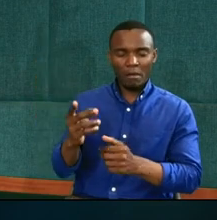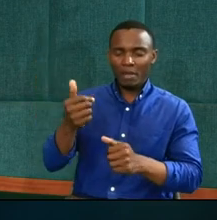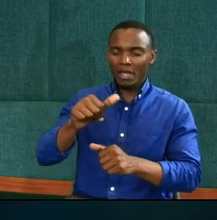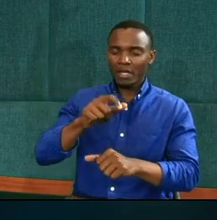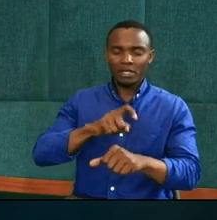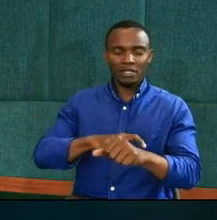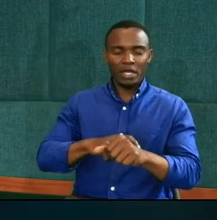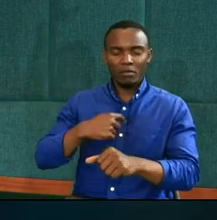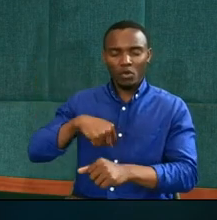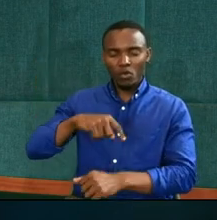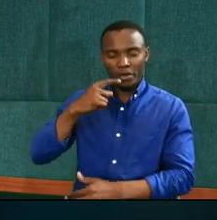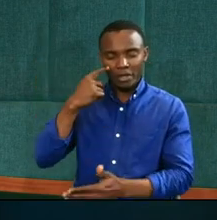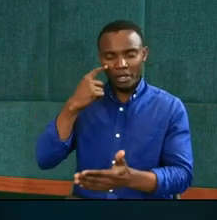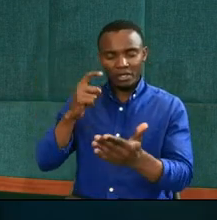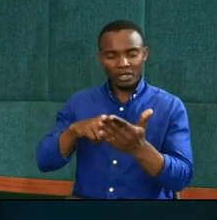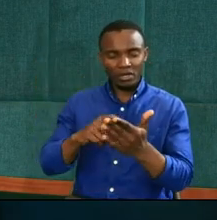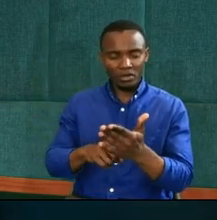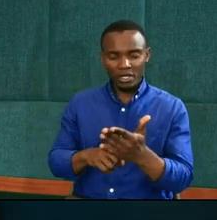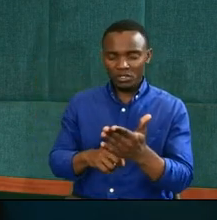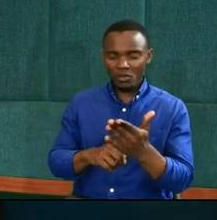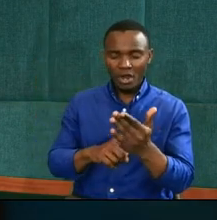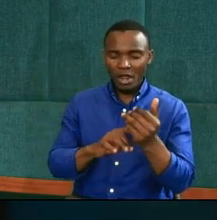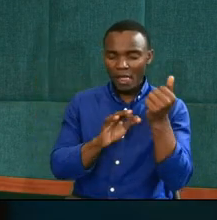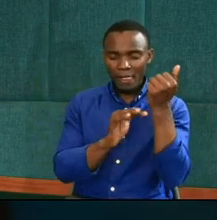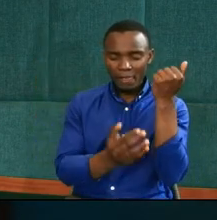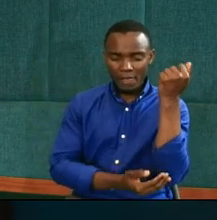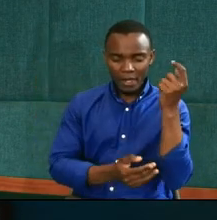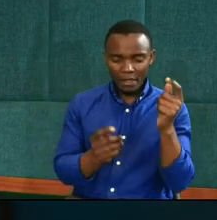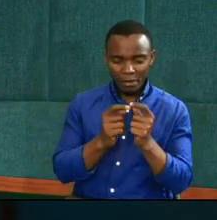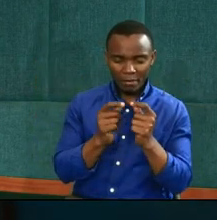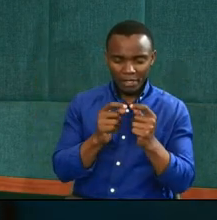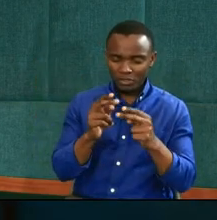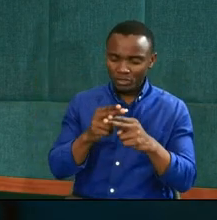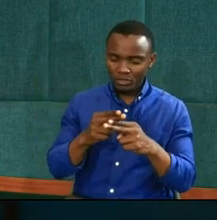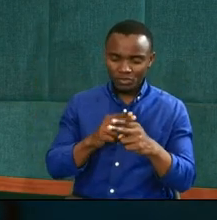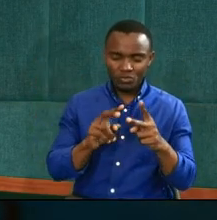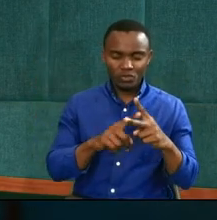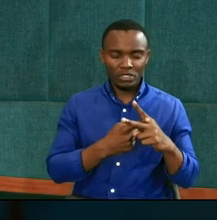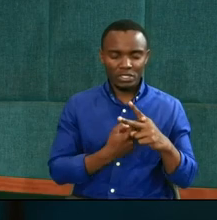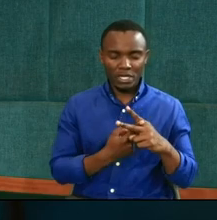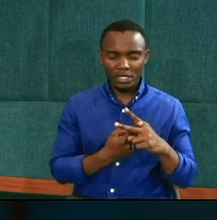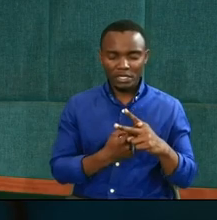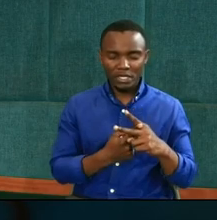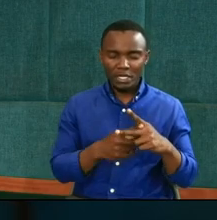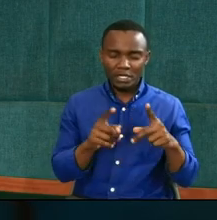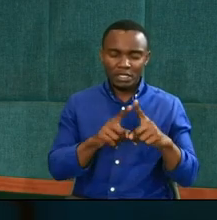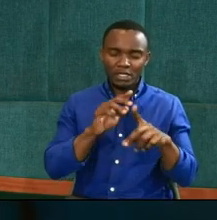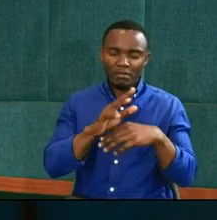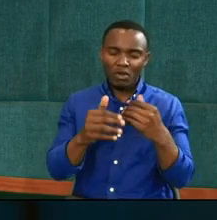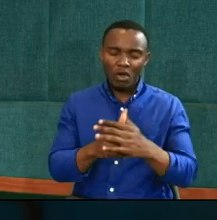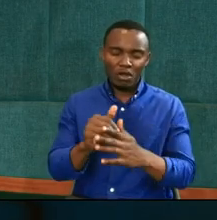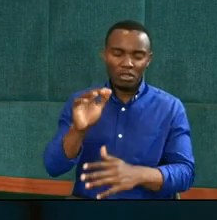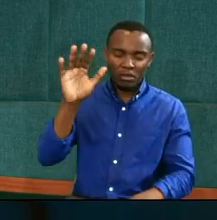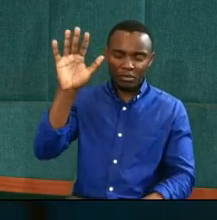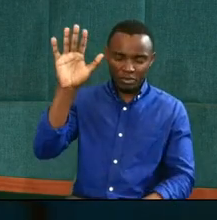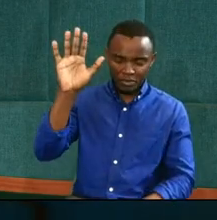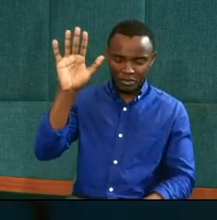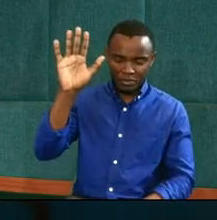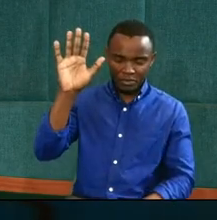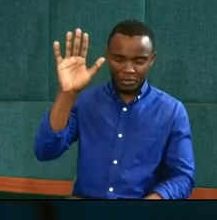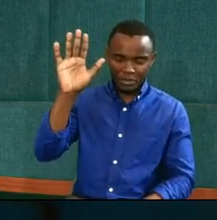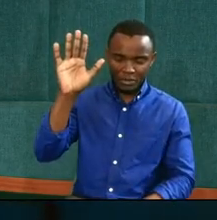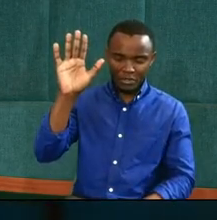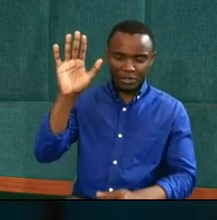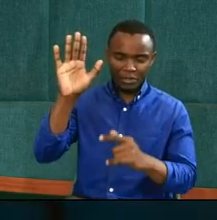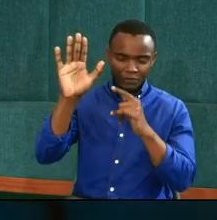We recognize that the labor pains are about to start. And the hands raised here, lifted up towards heaven,